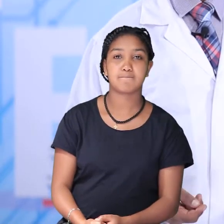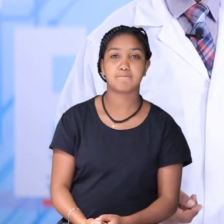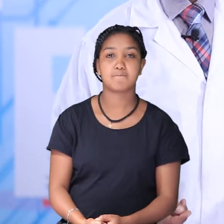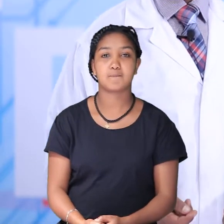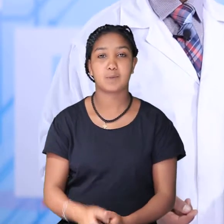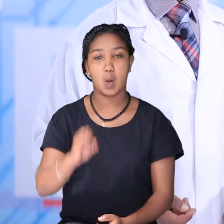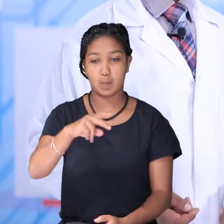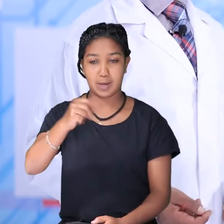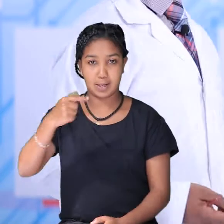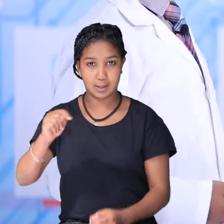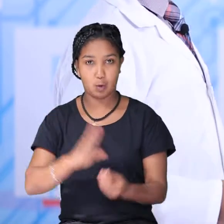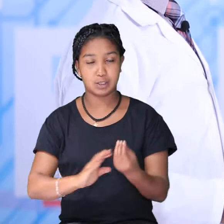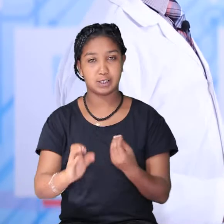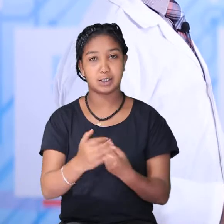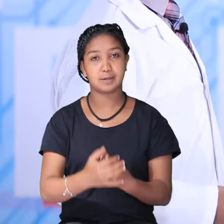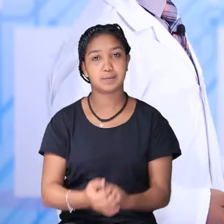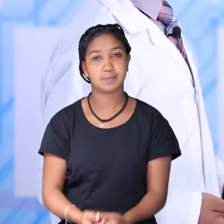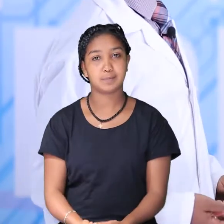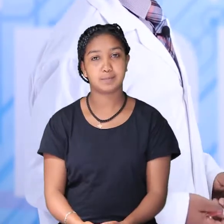aspects of operant conditioning.